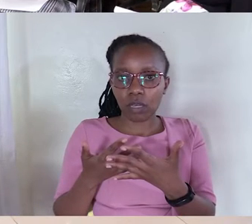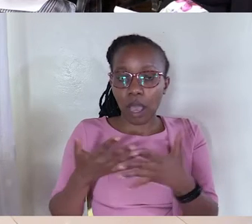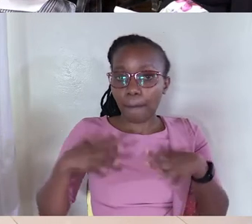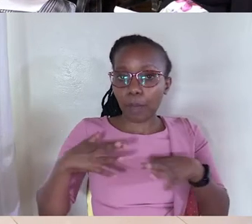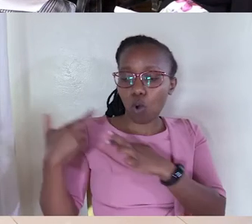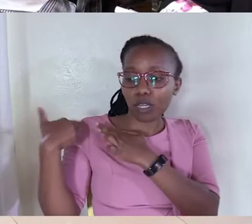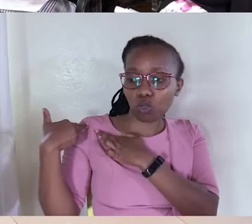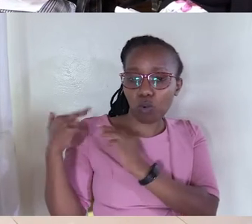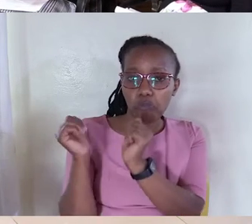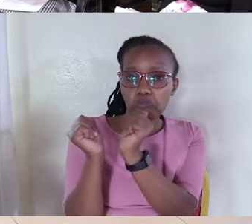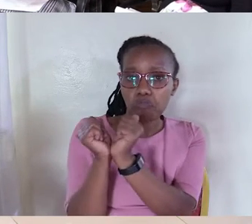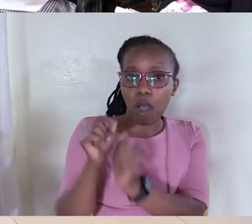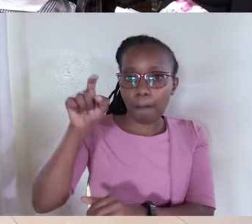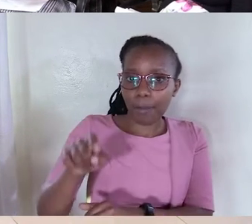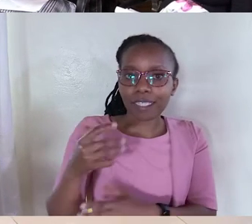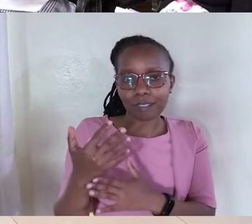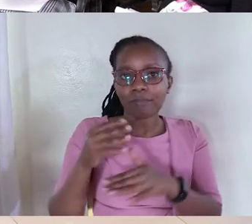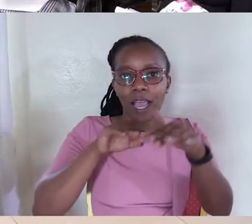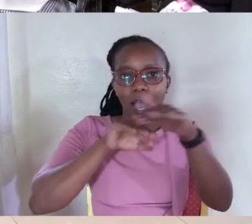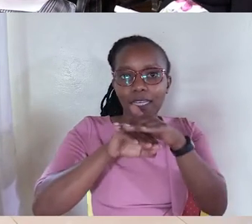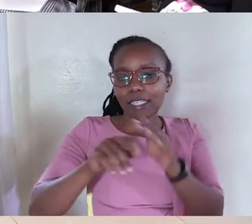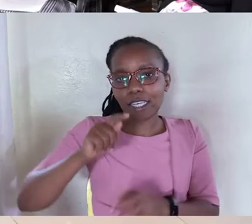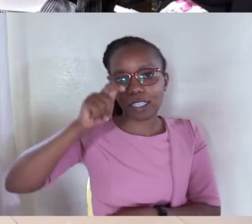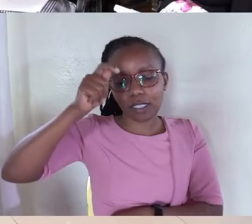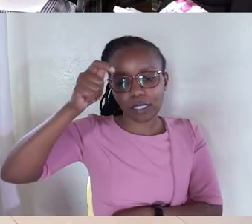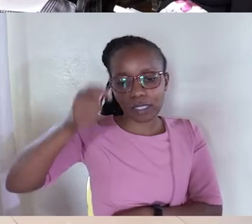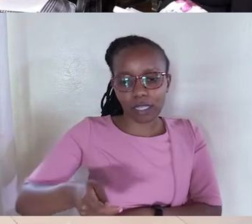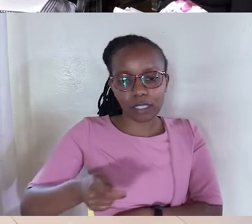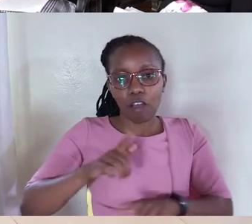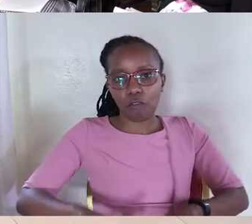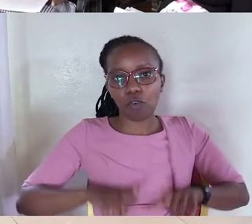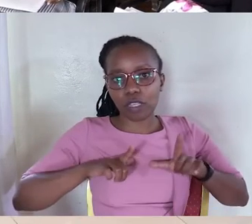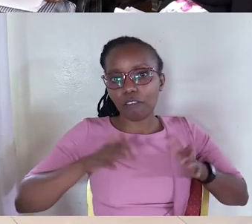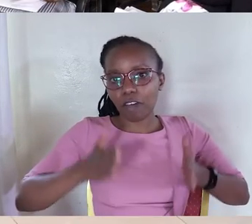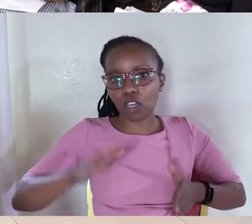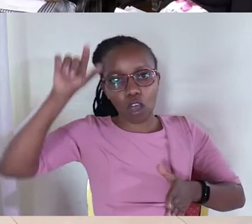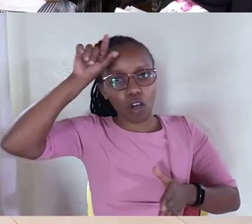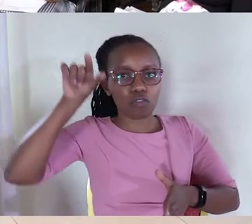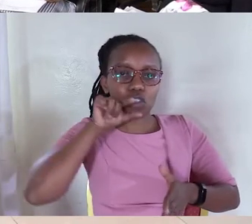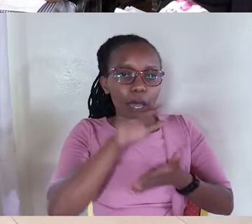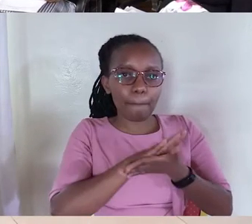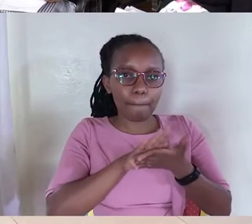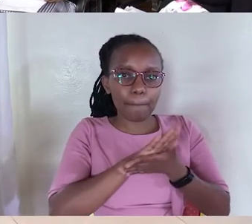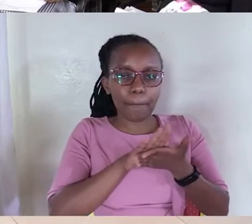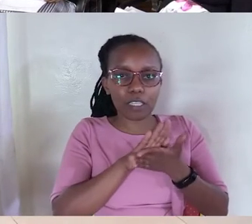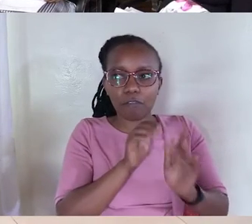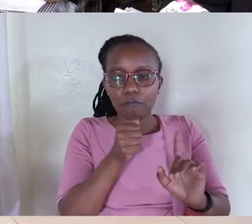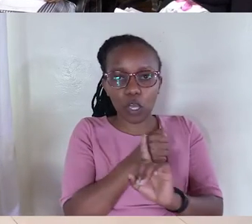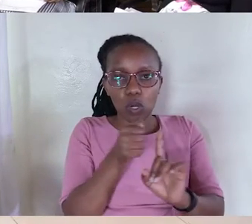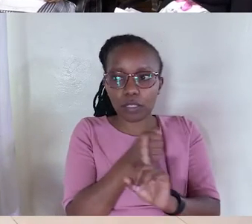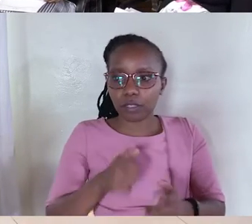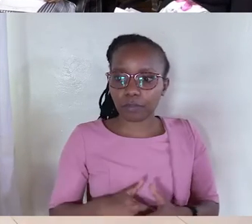to access to justice for the survivors of gender-based violence. At the same